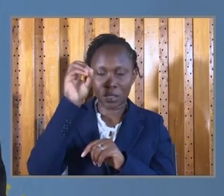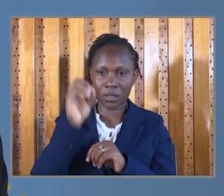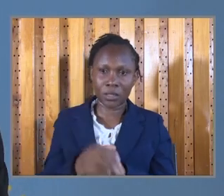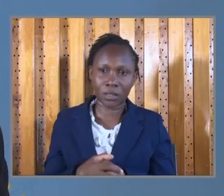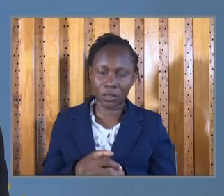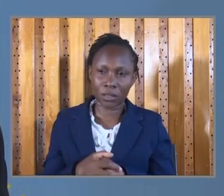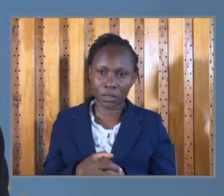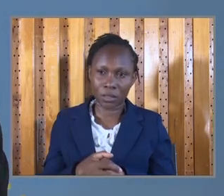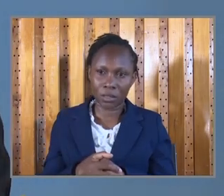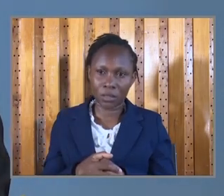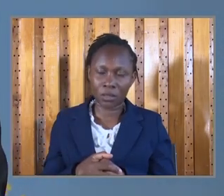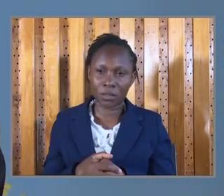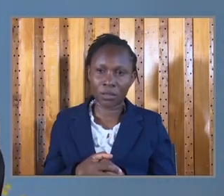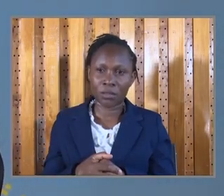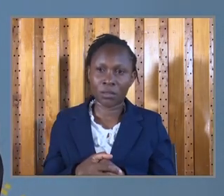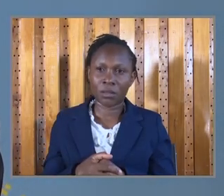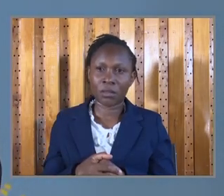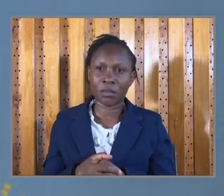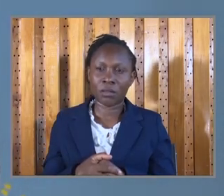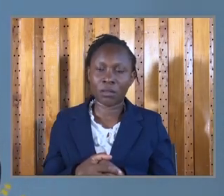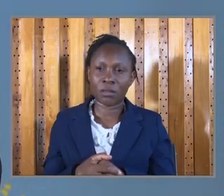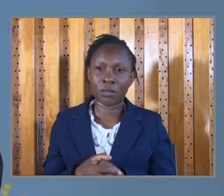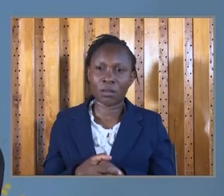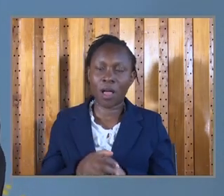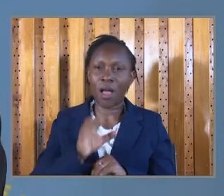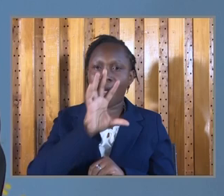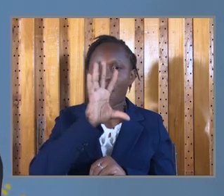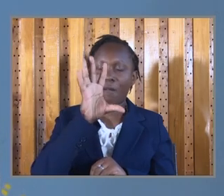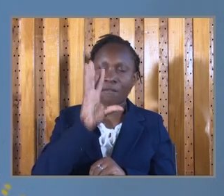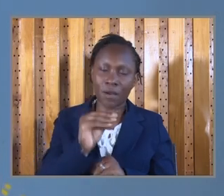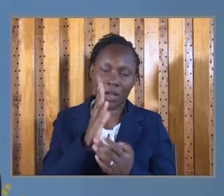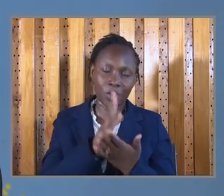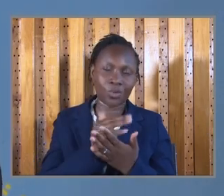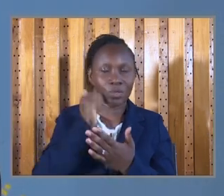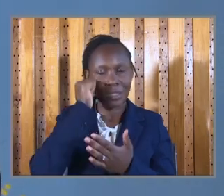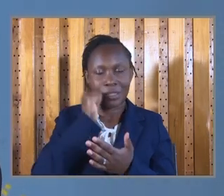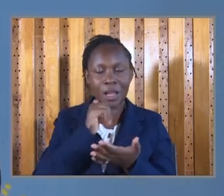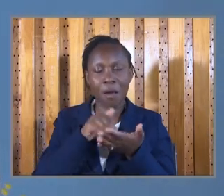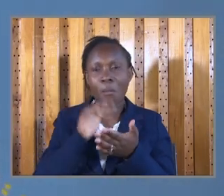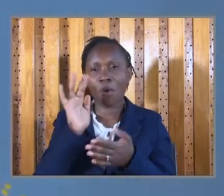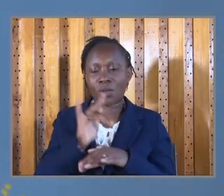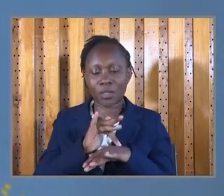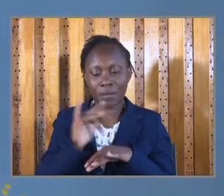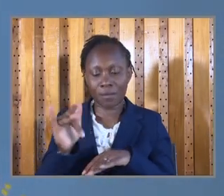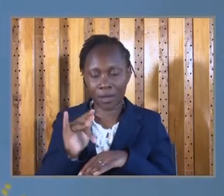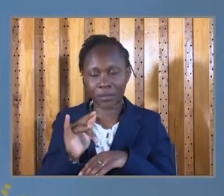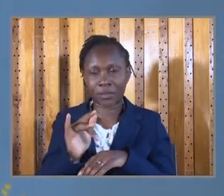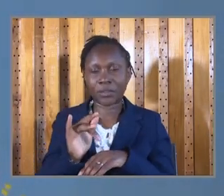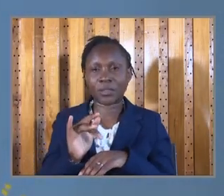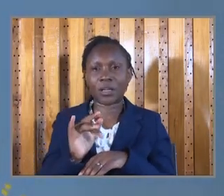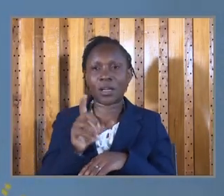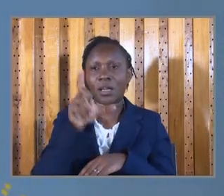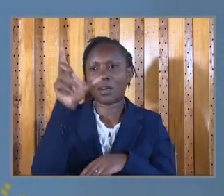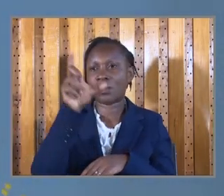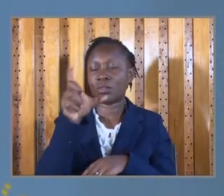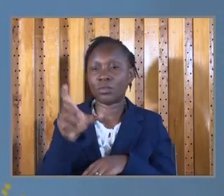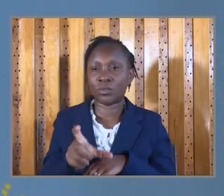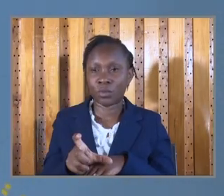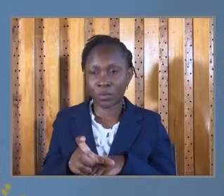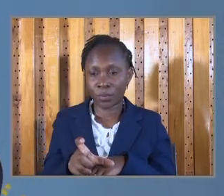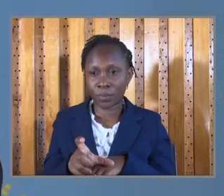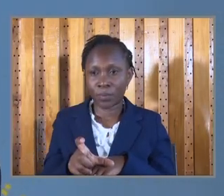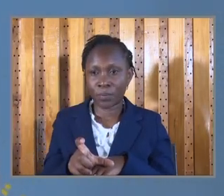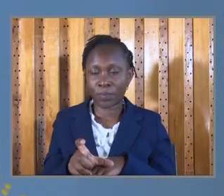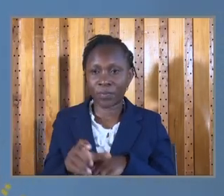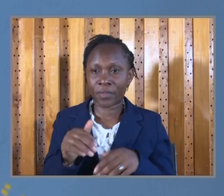And unfortunately, Africa would be the continent that is most affected if we let this happen. And already in this region